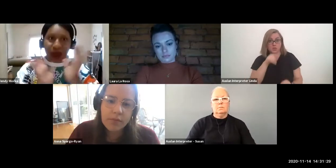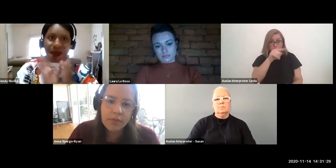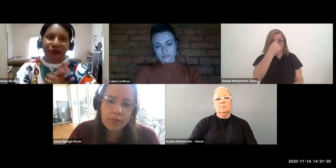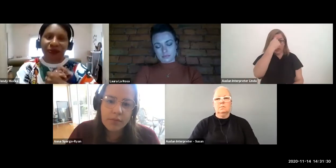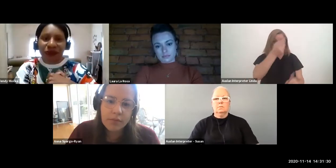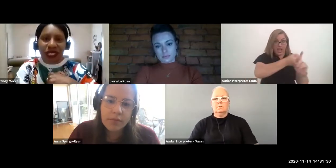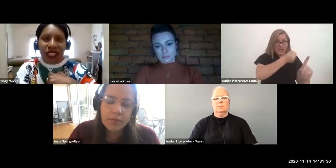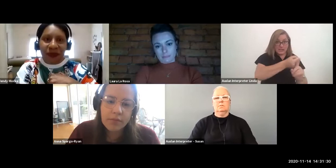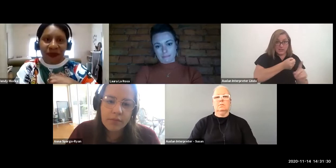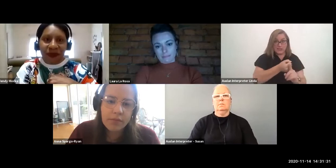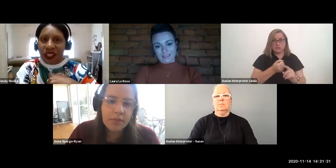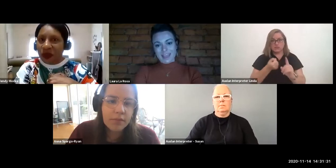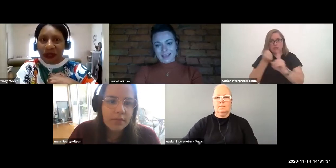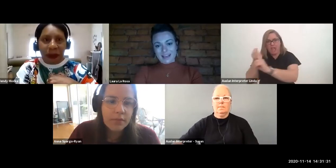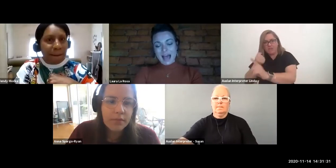or both?